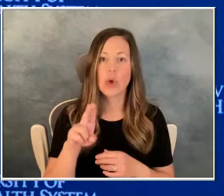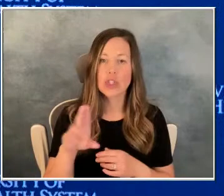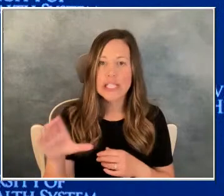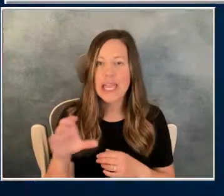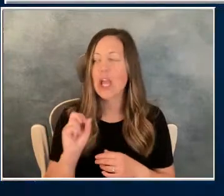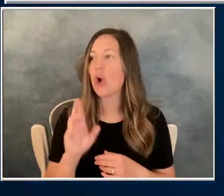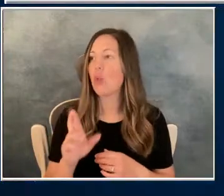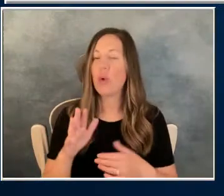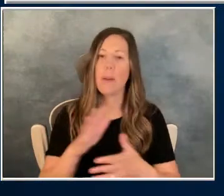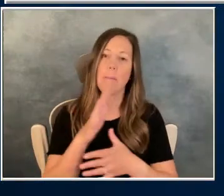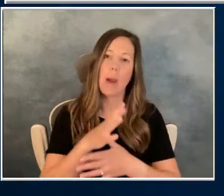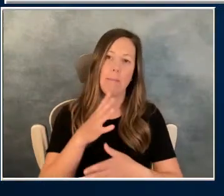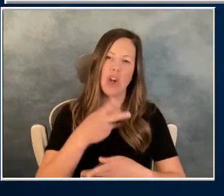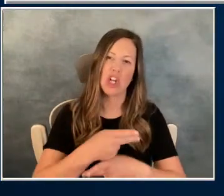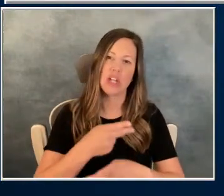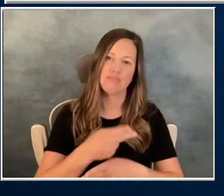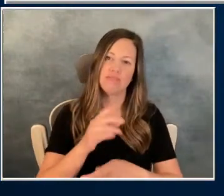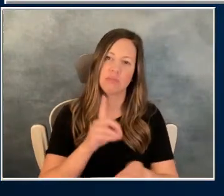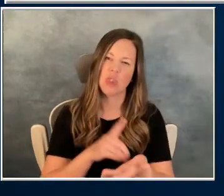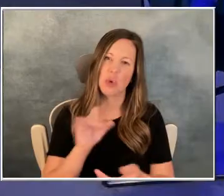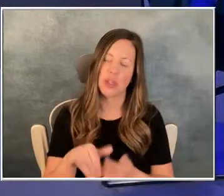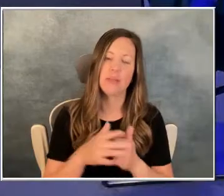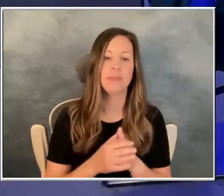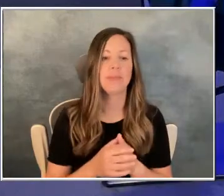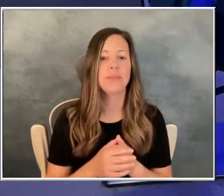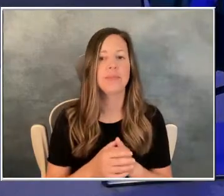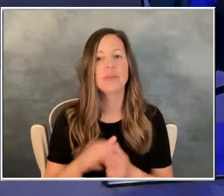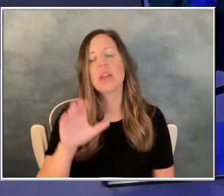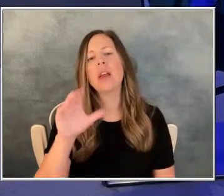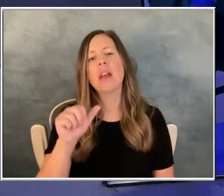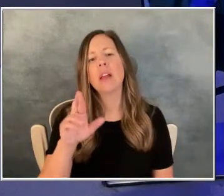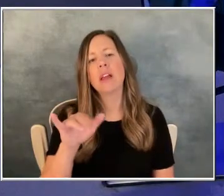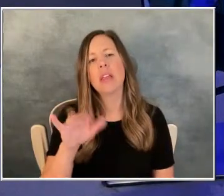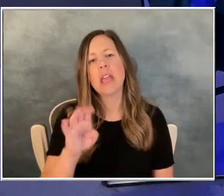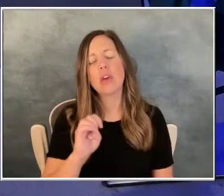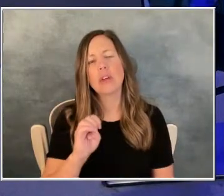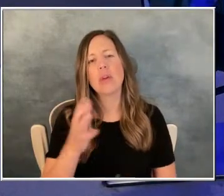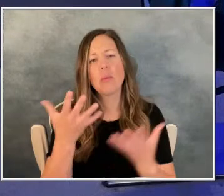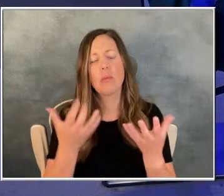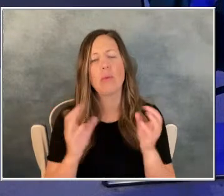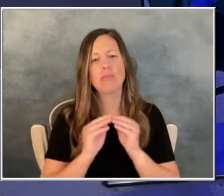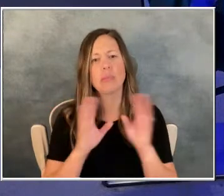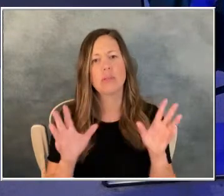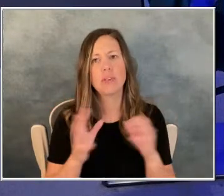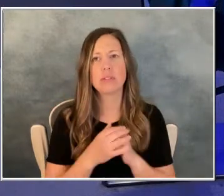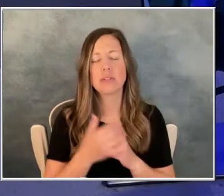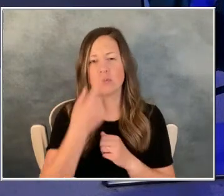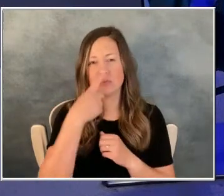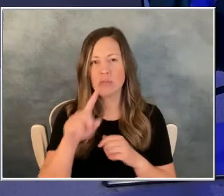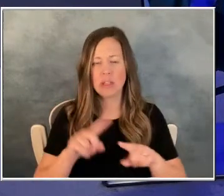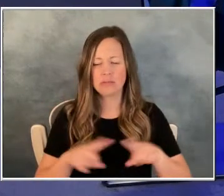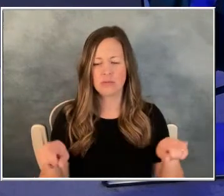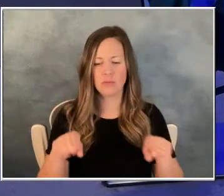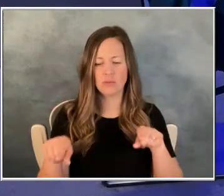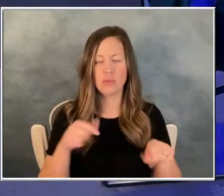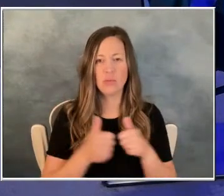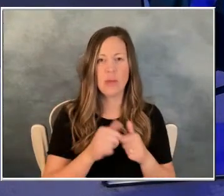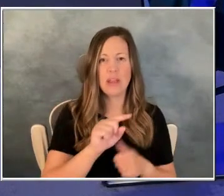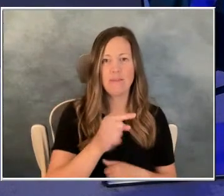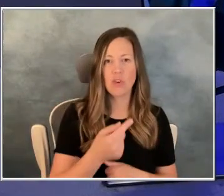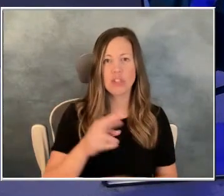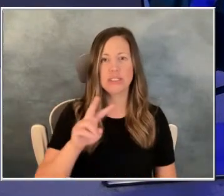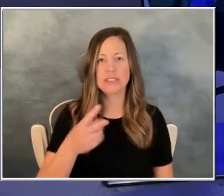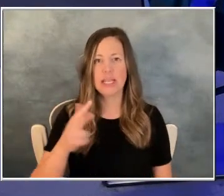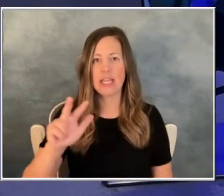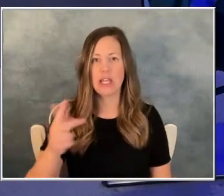as well. Carrie would like the doctors to clarify or kind of go through, can you please differentiate between first, second, and third-degree